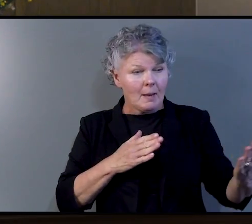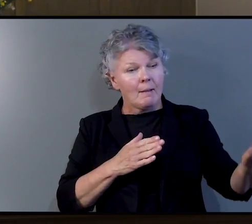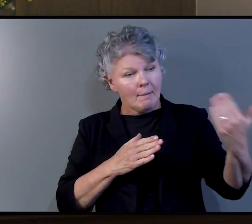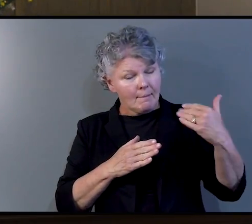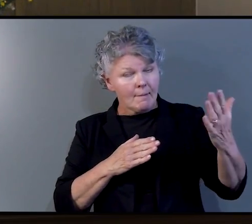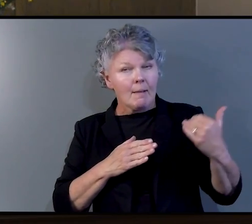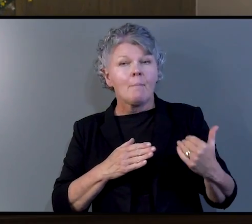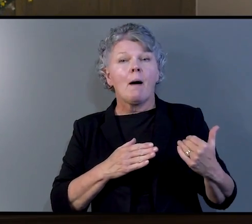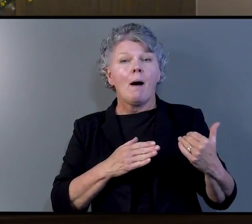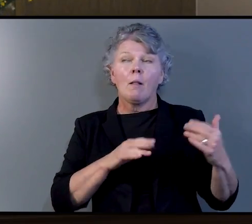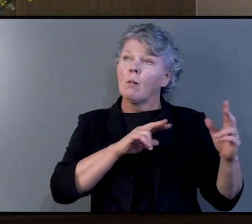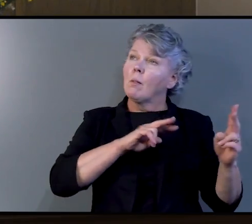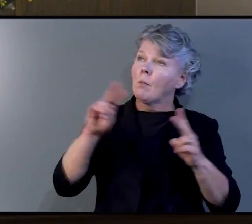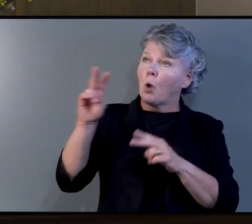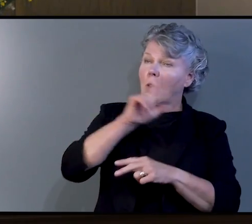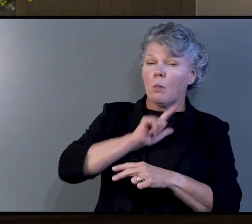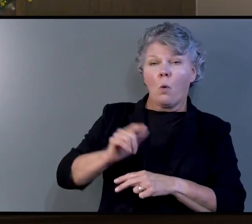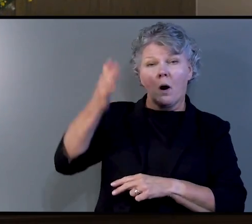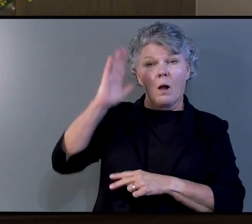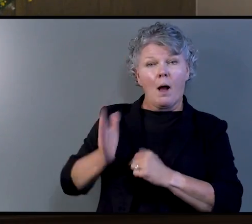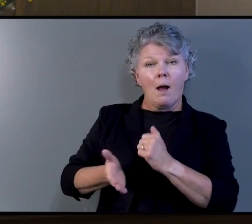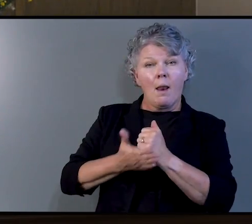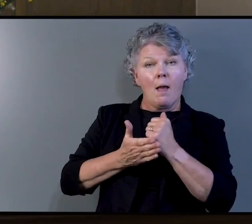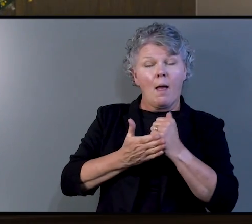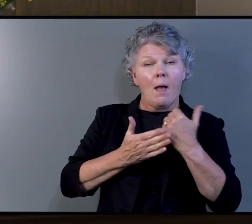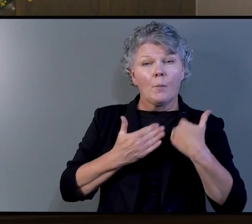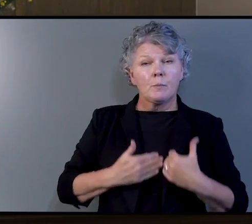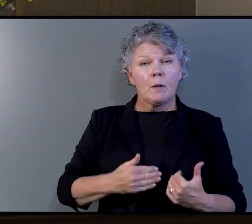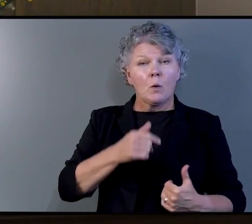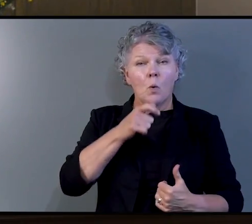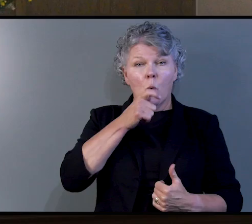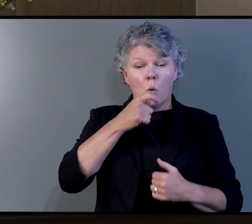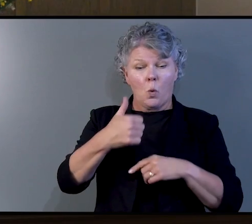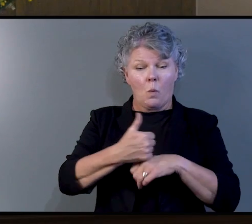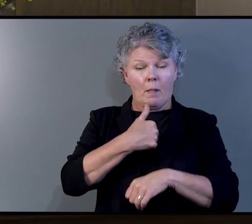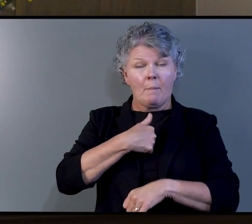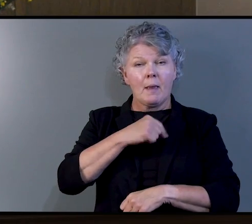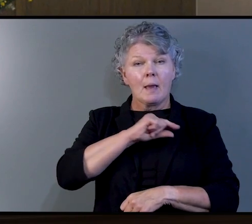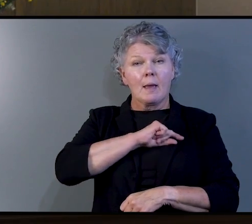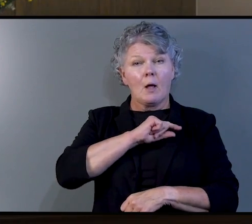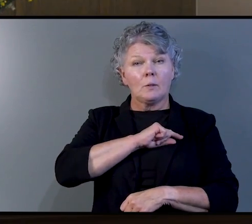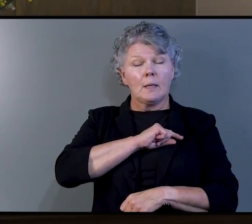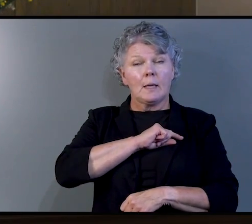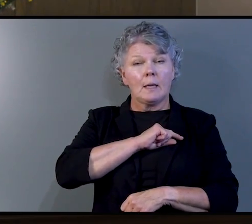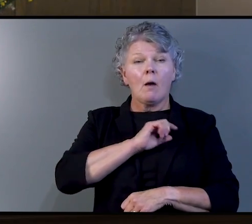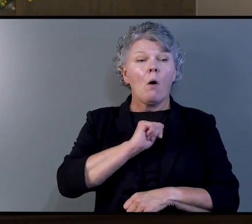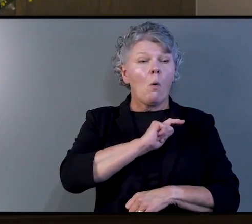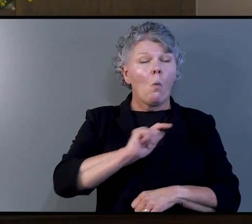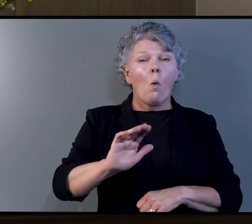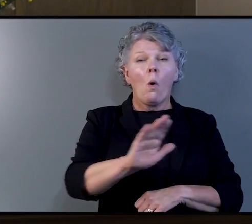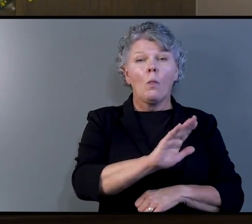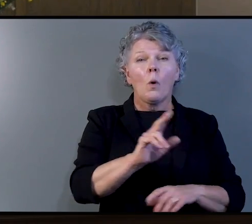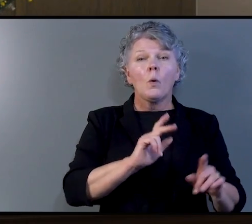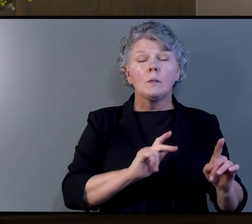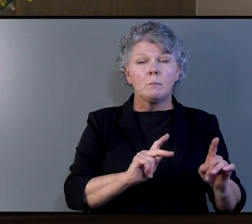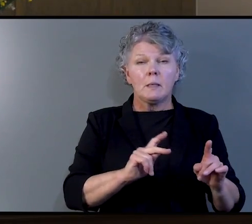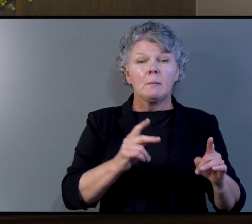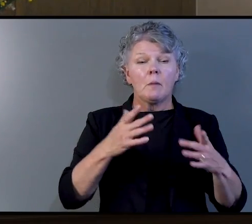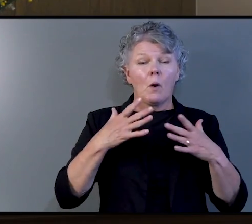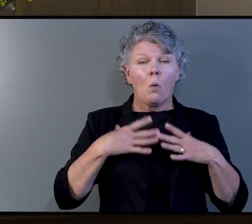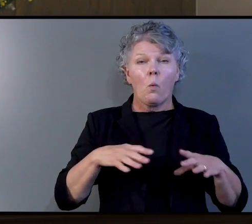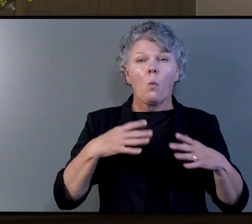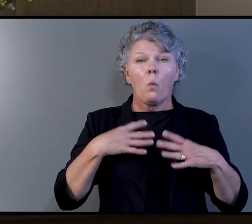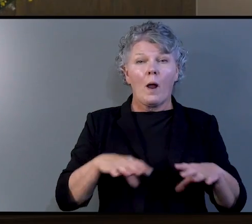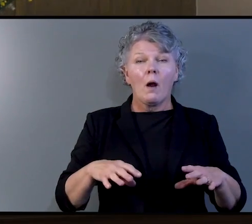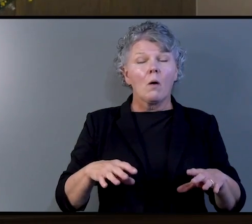me. Behold, the Lord God helps me. Who will declare me guilty? Behold, all of them will wear out like a garment. The moth